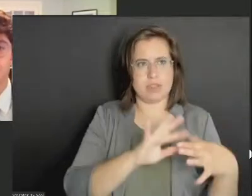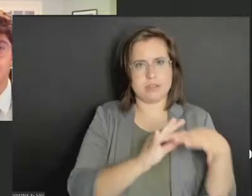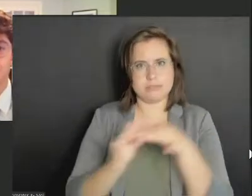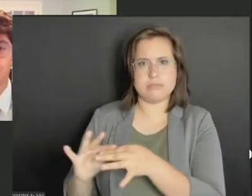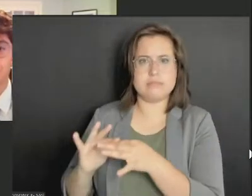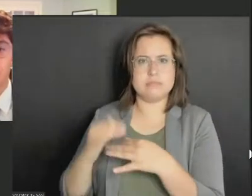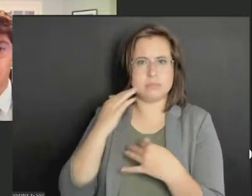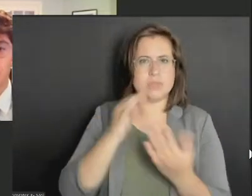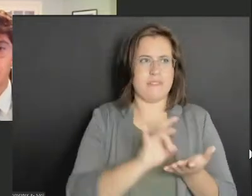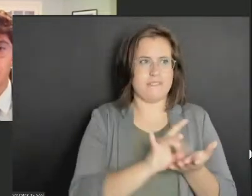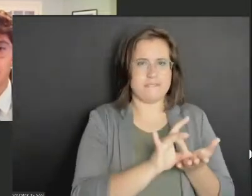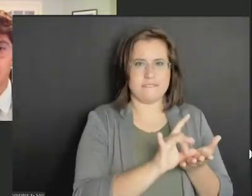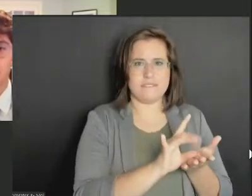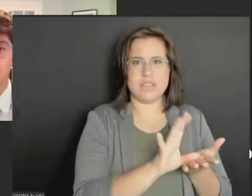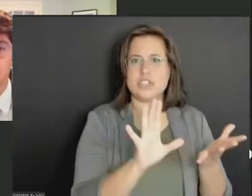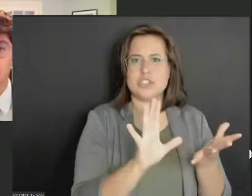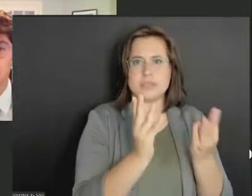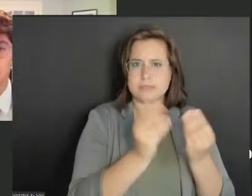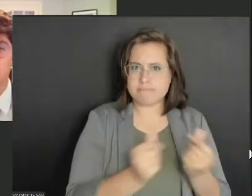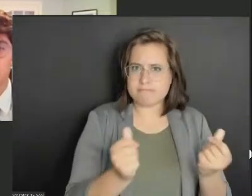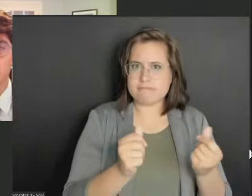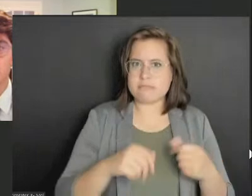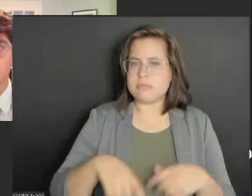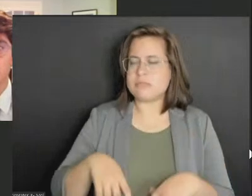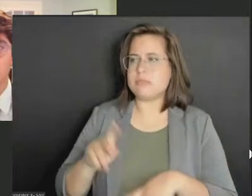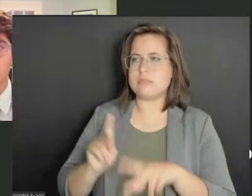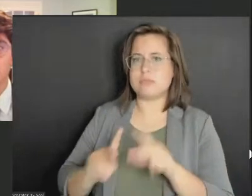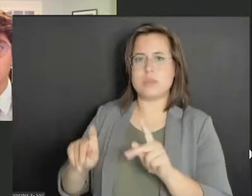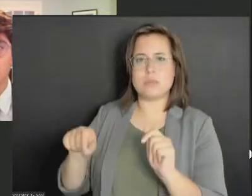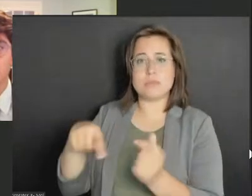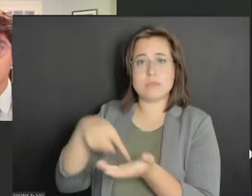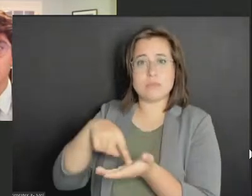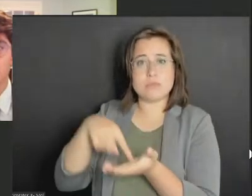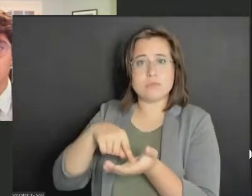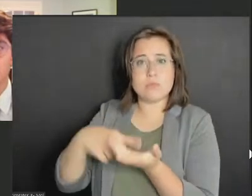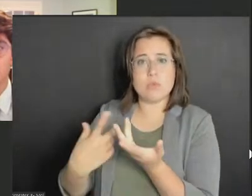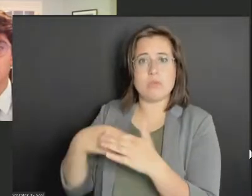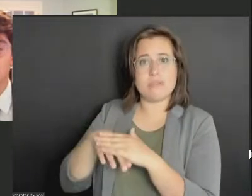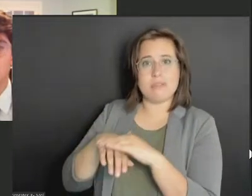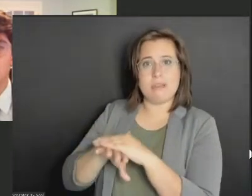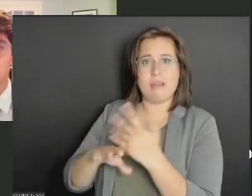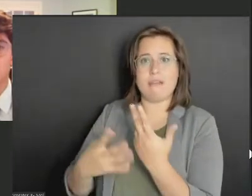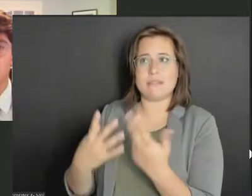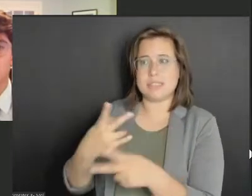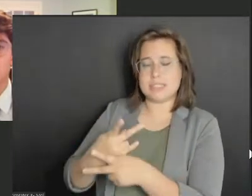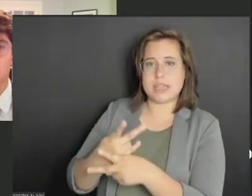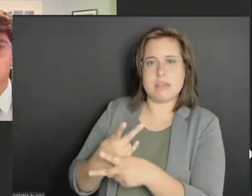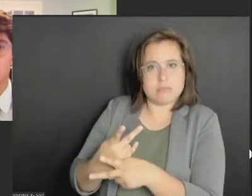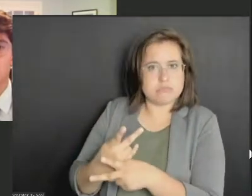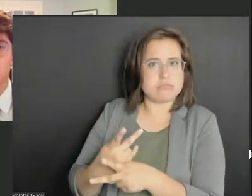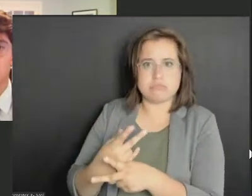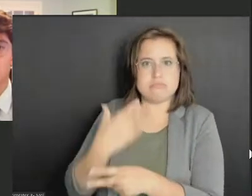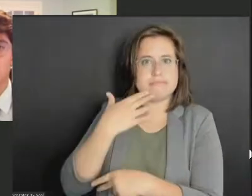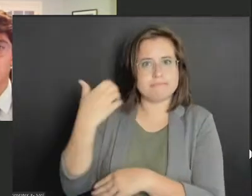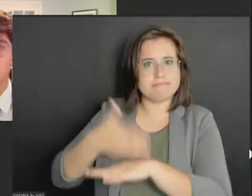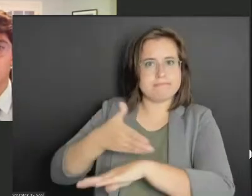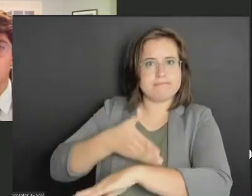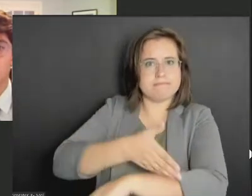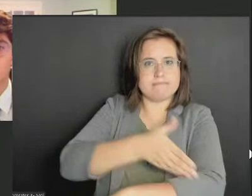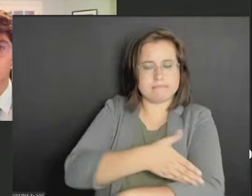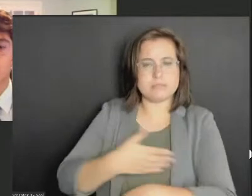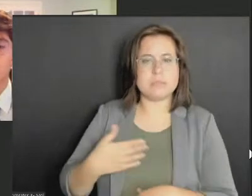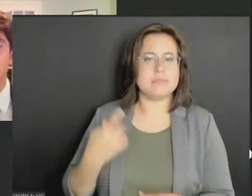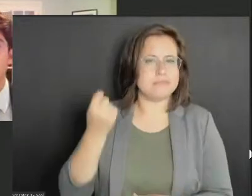evictions, which will help so much for people to be able to afford access to care. I don't know that in this country, when we